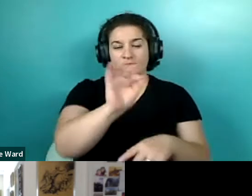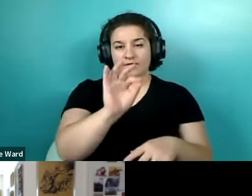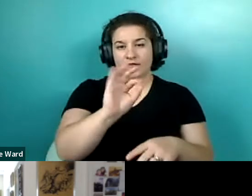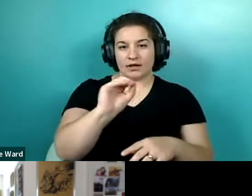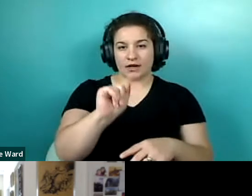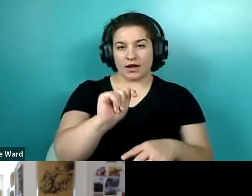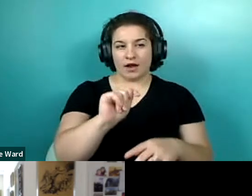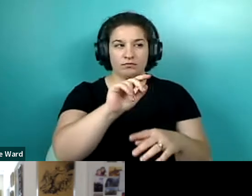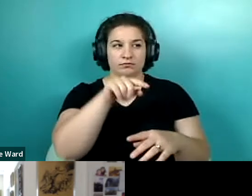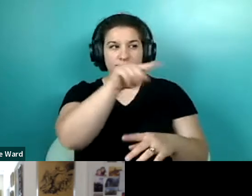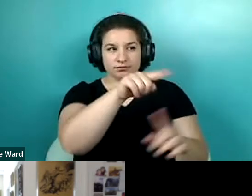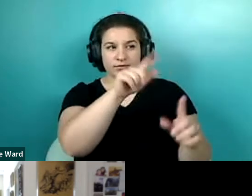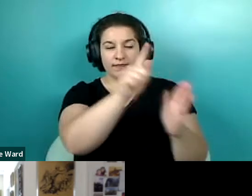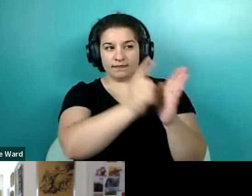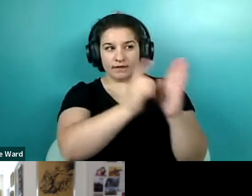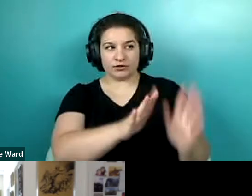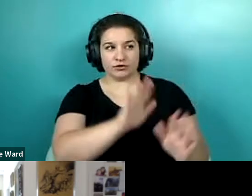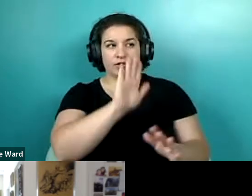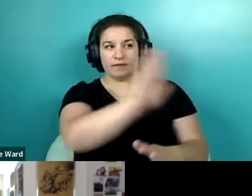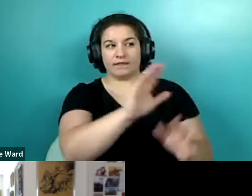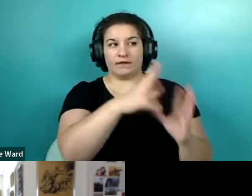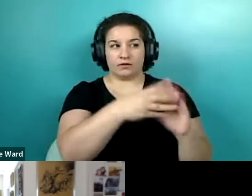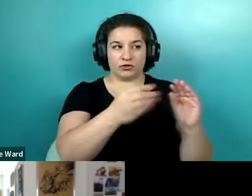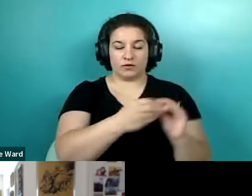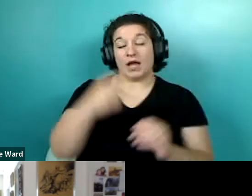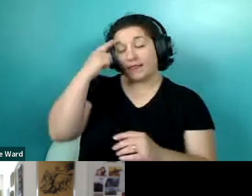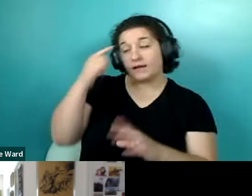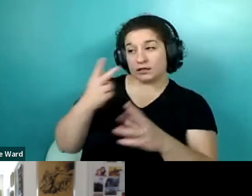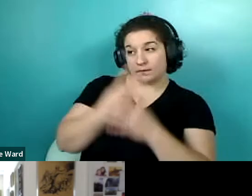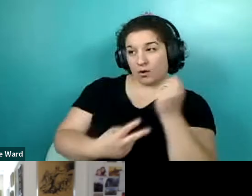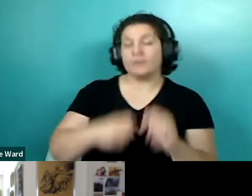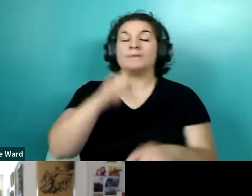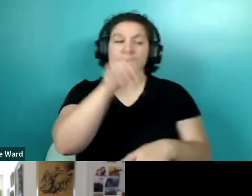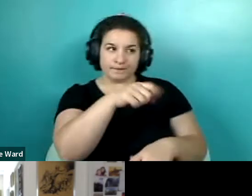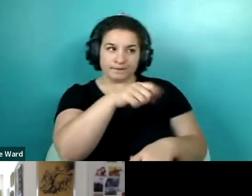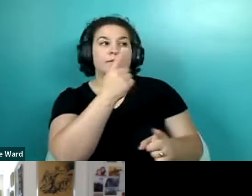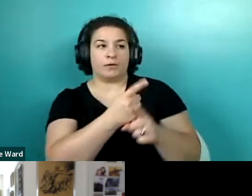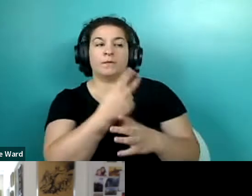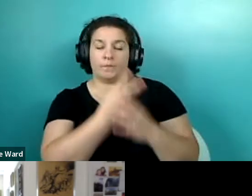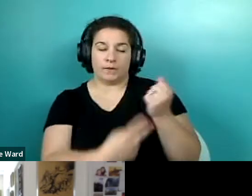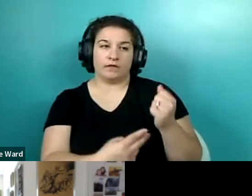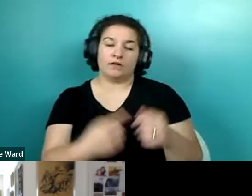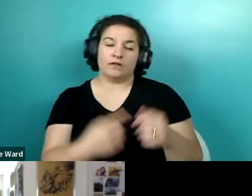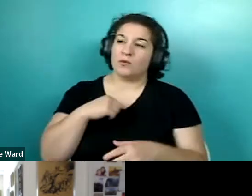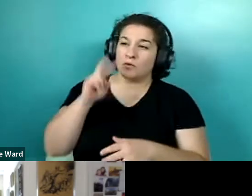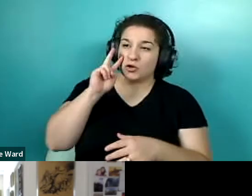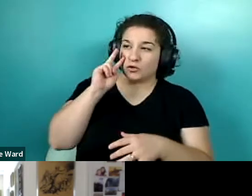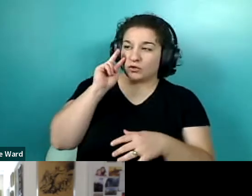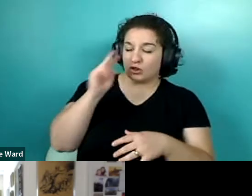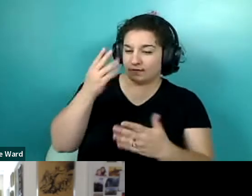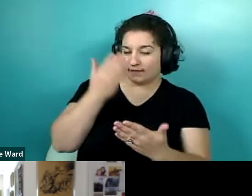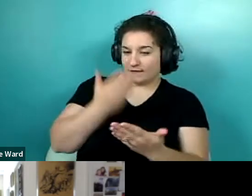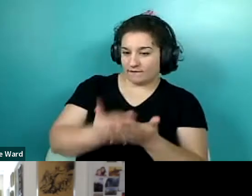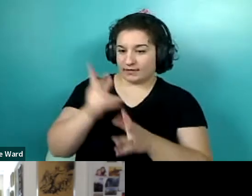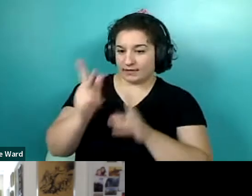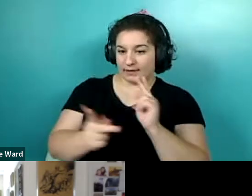both. Yes, you're right. It's both. I mean, when you look at the fact that people losing their vision are